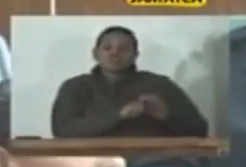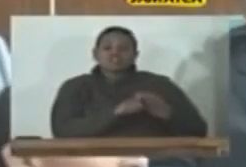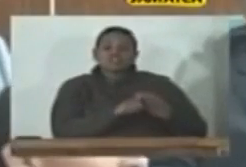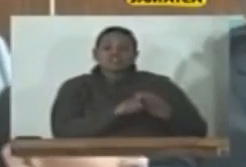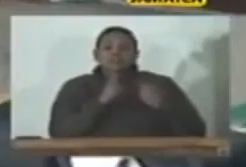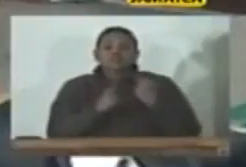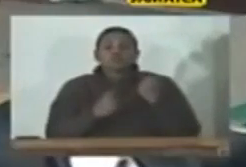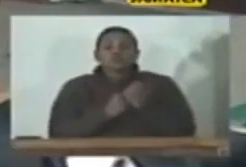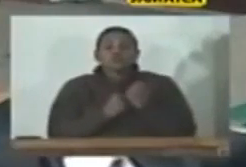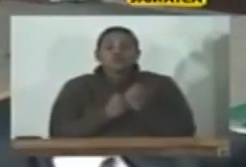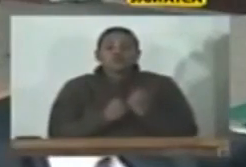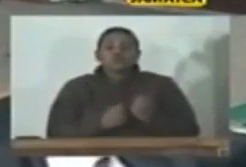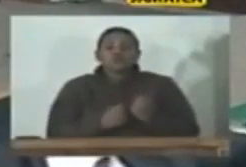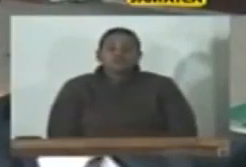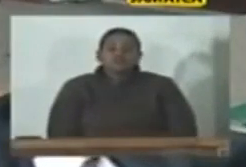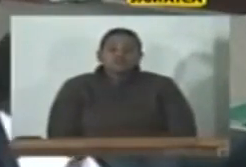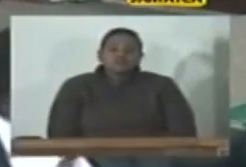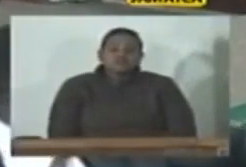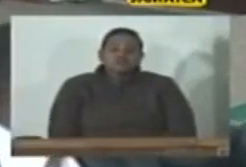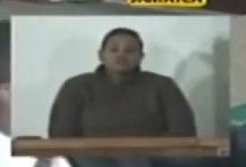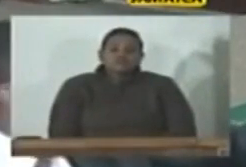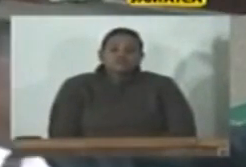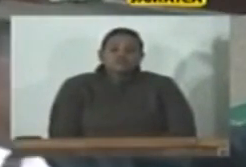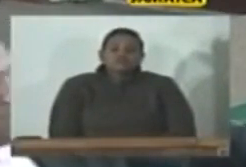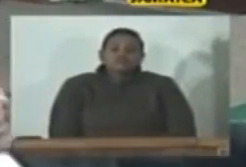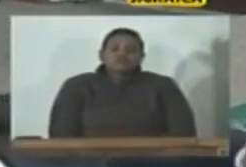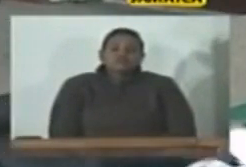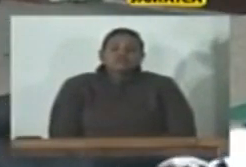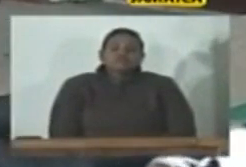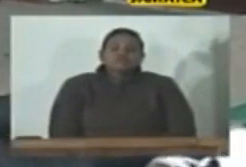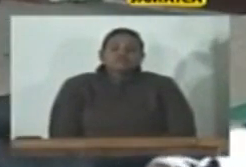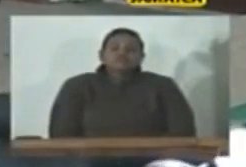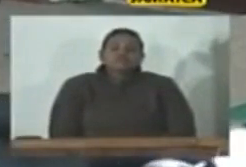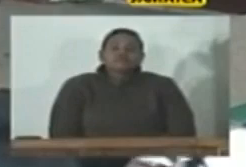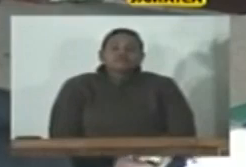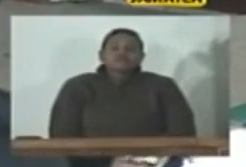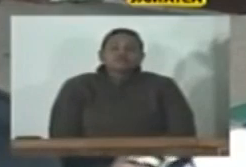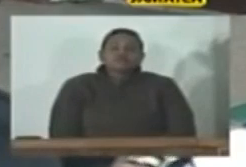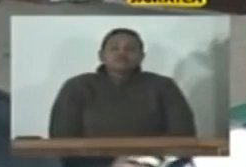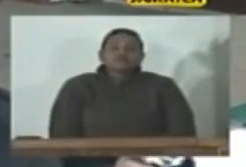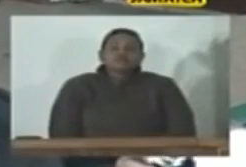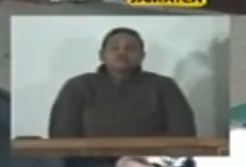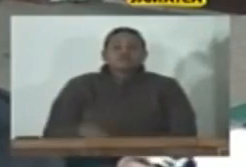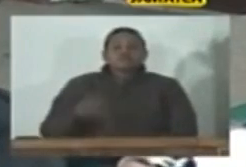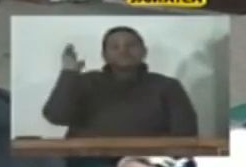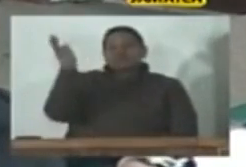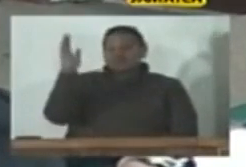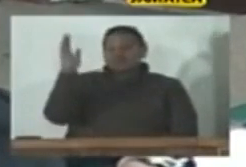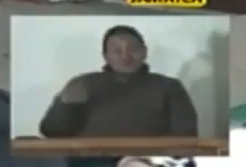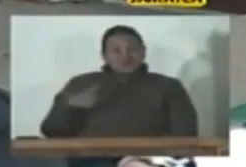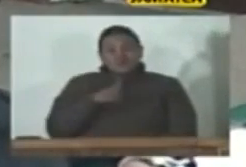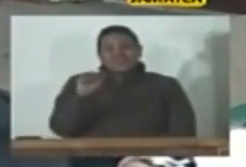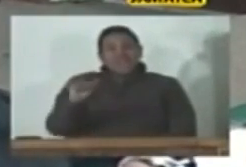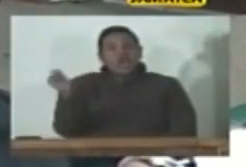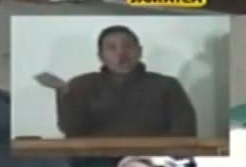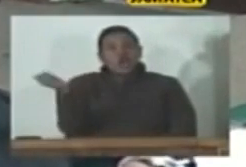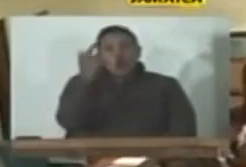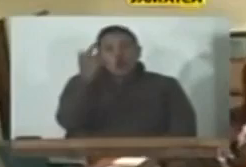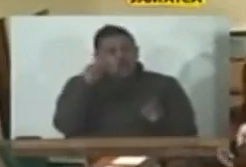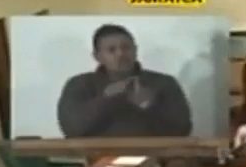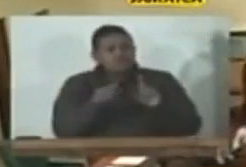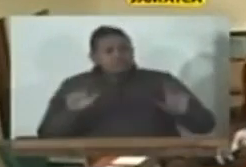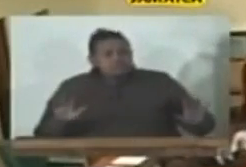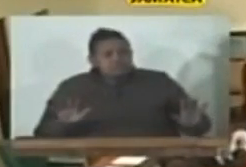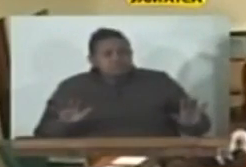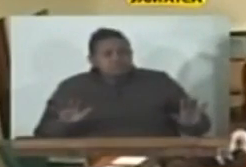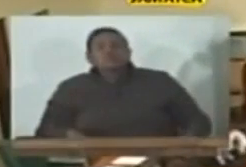Mr. Speaker, we can all agree that for all Jamaicans to live a better life,